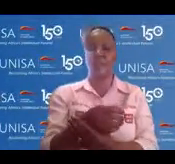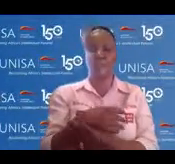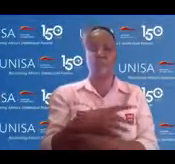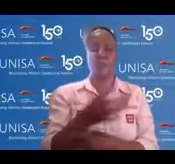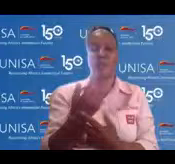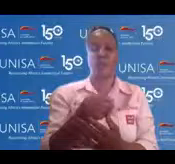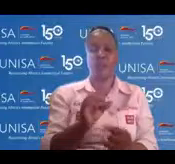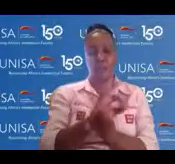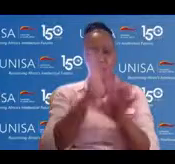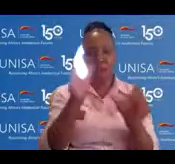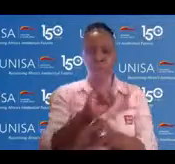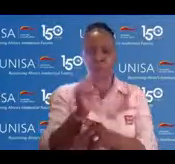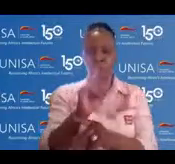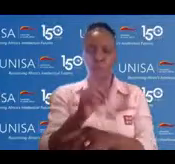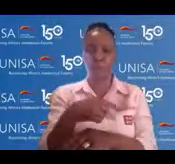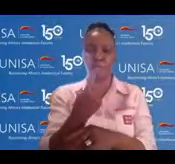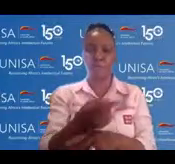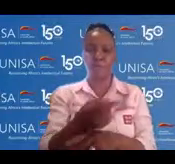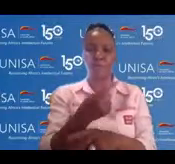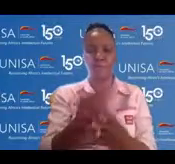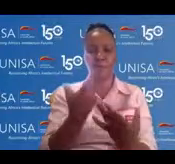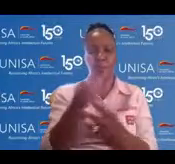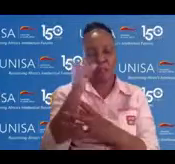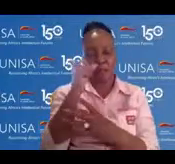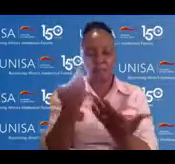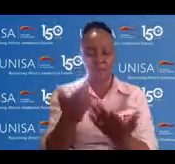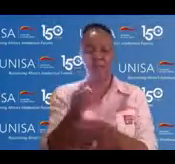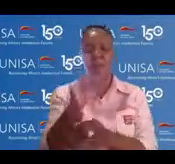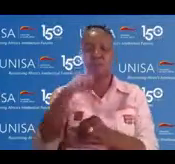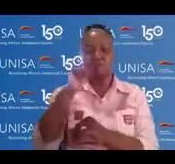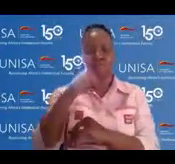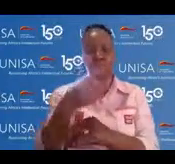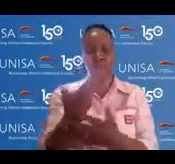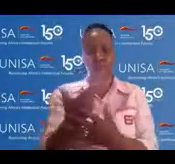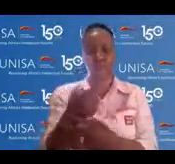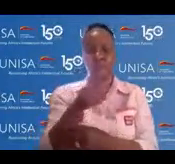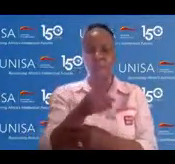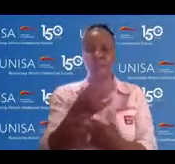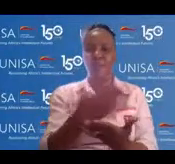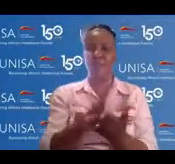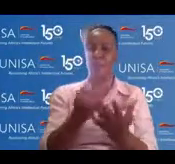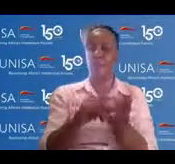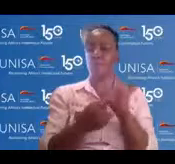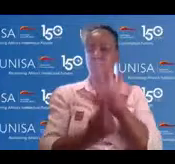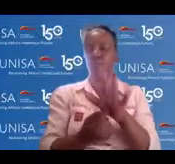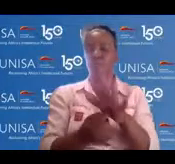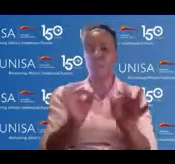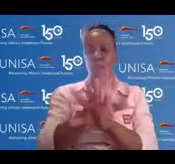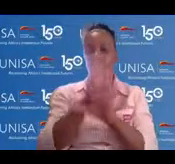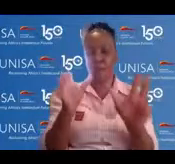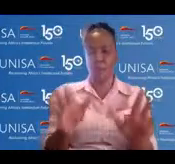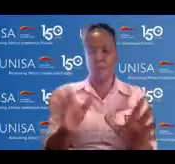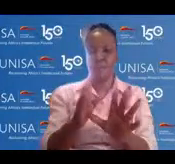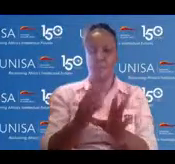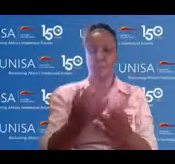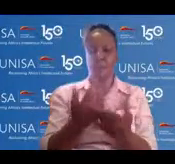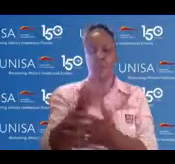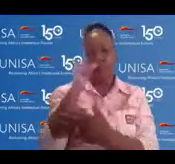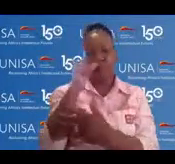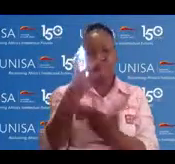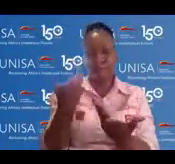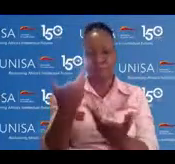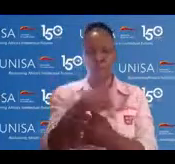is plagiarism. Indeed, this is an example, a clear example of plagiarism. You've taken